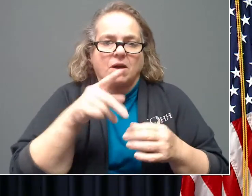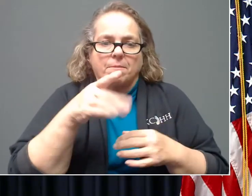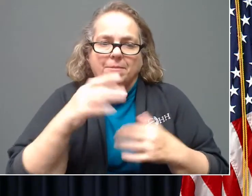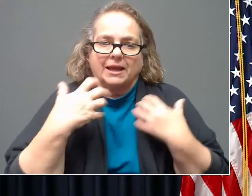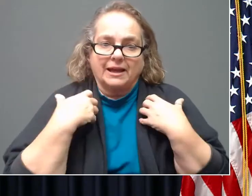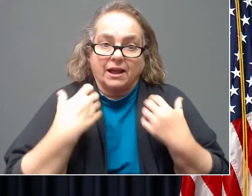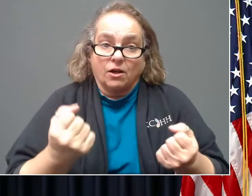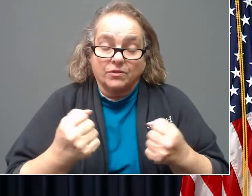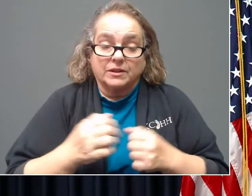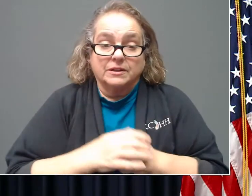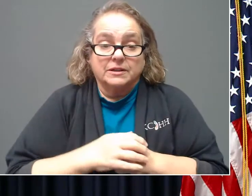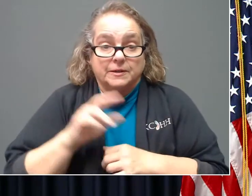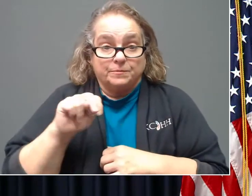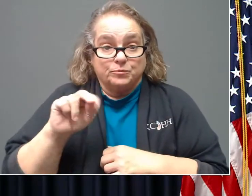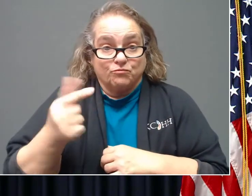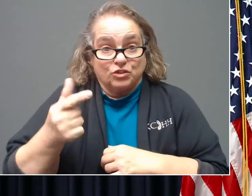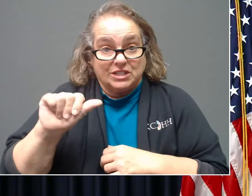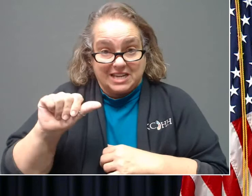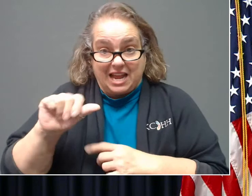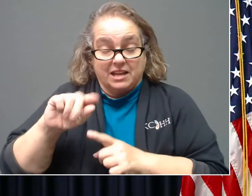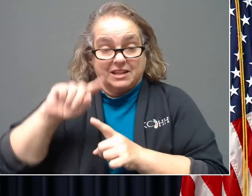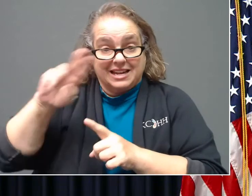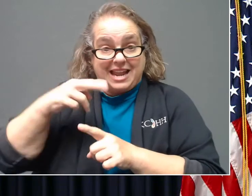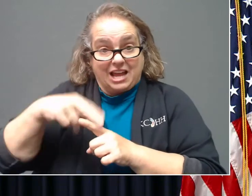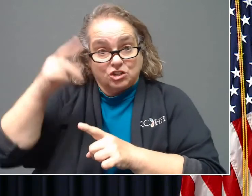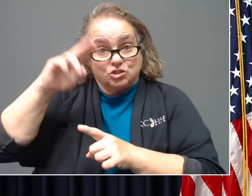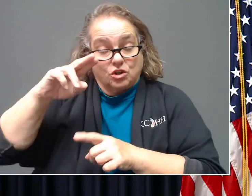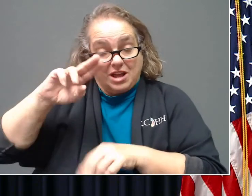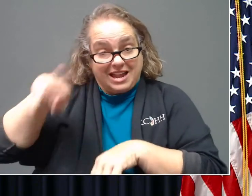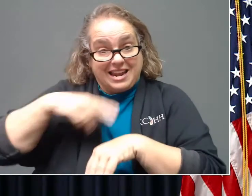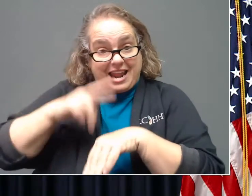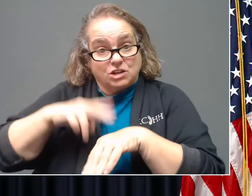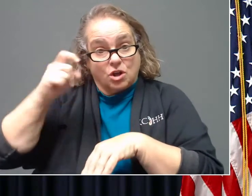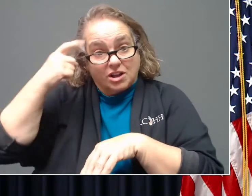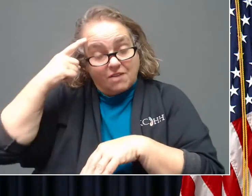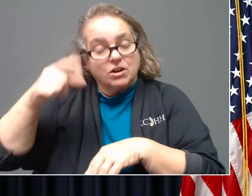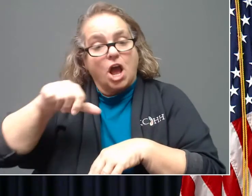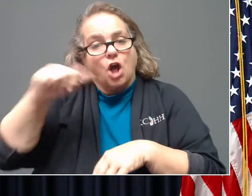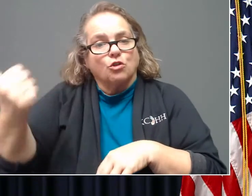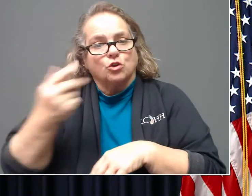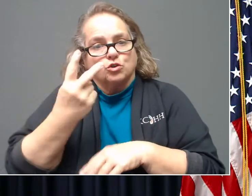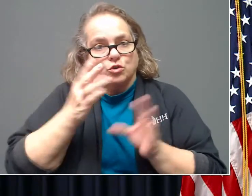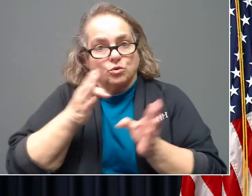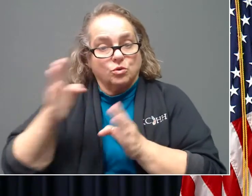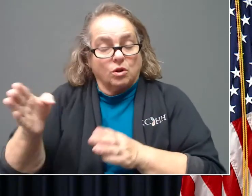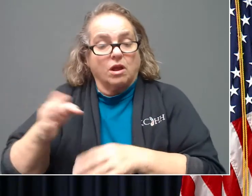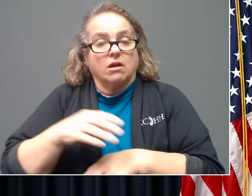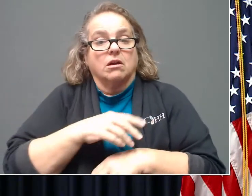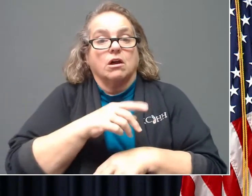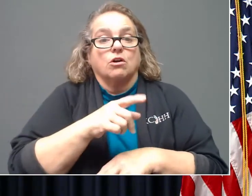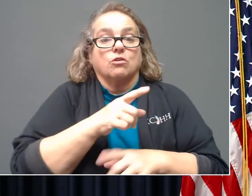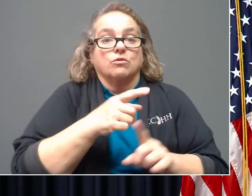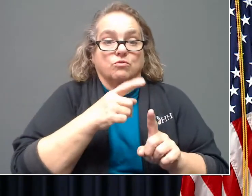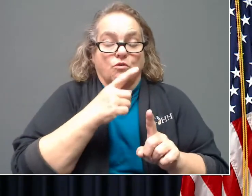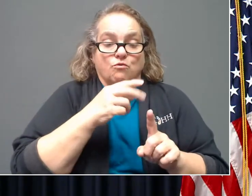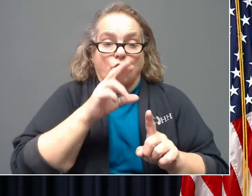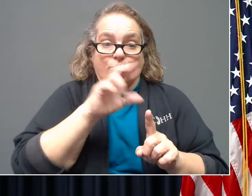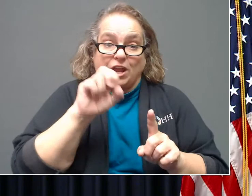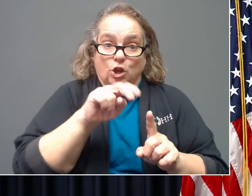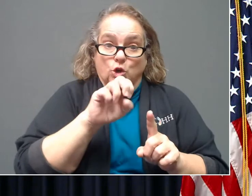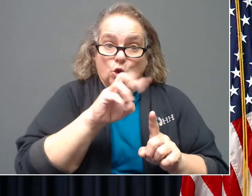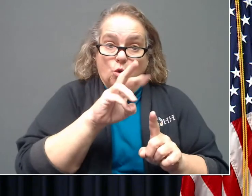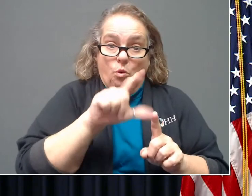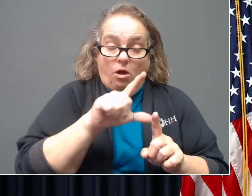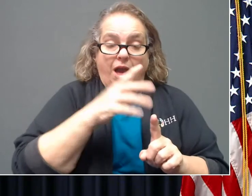2 other panels, Pandemic and Disaster Response and Community Renewal, which are also chaired by 2 governors from differing political